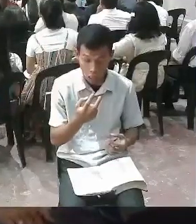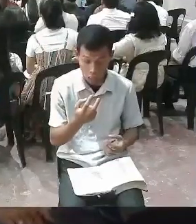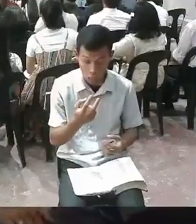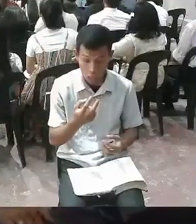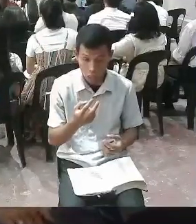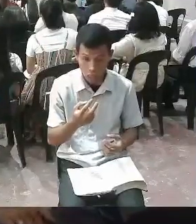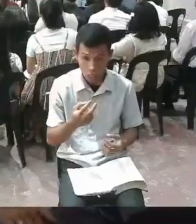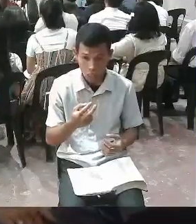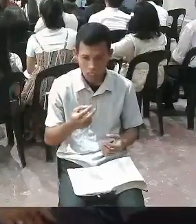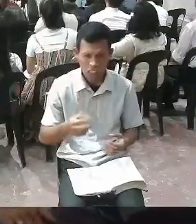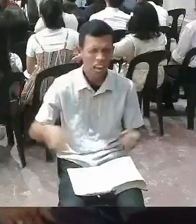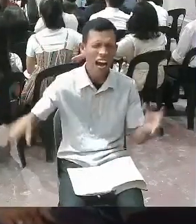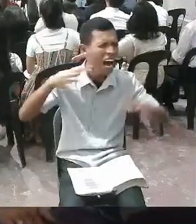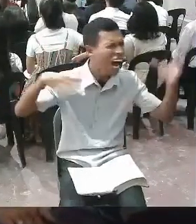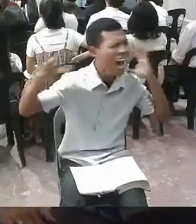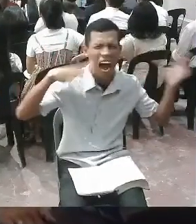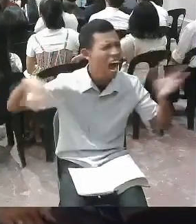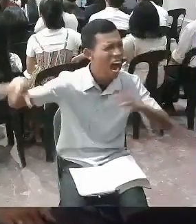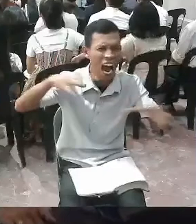riots,